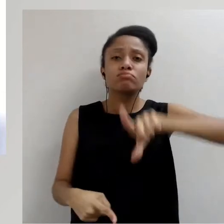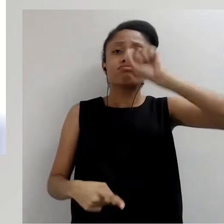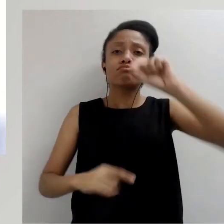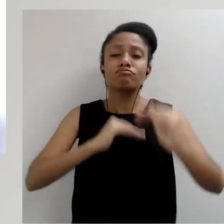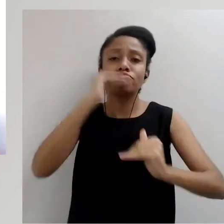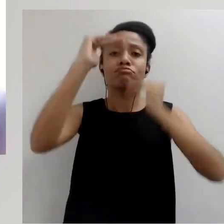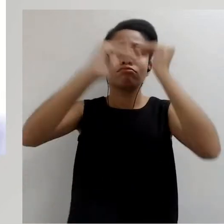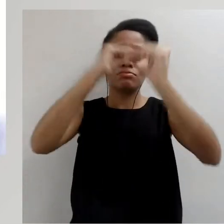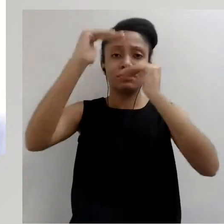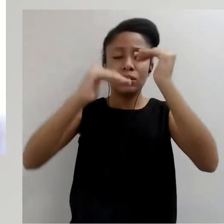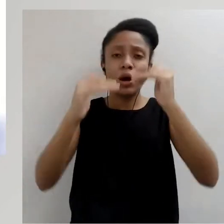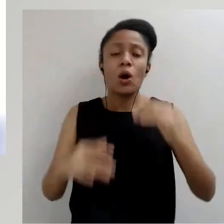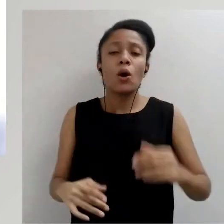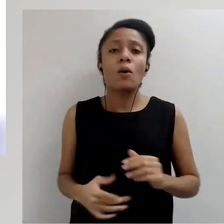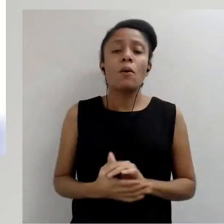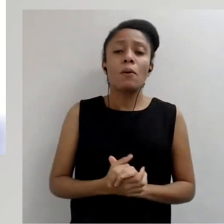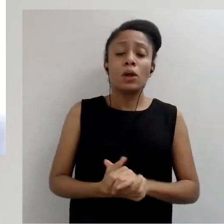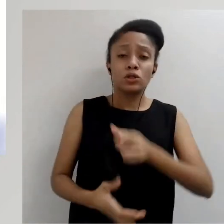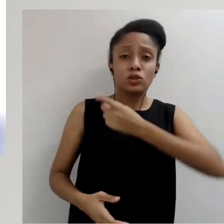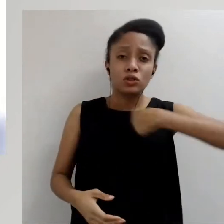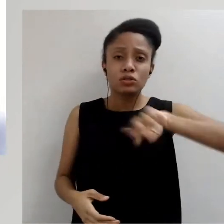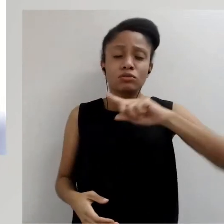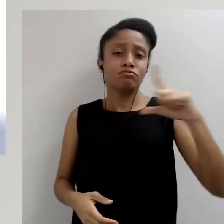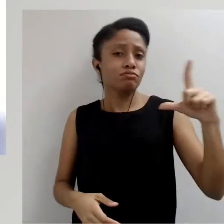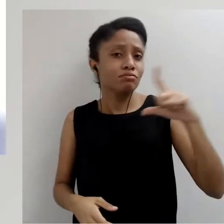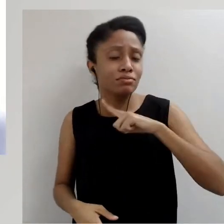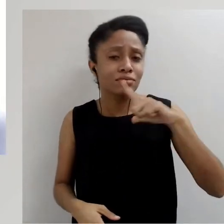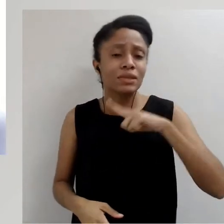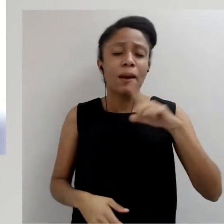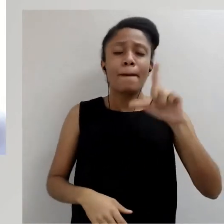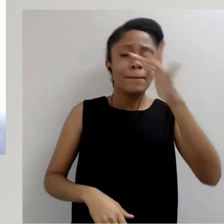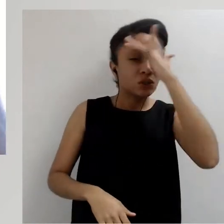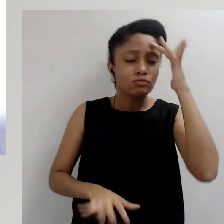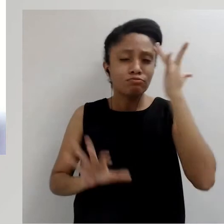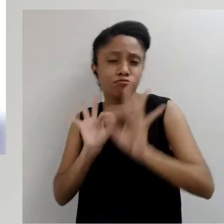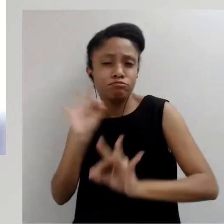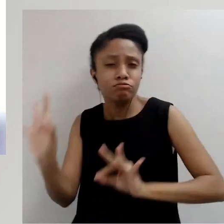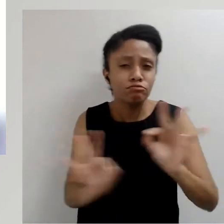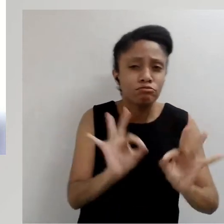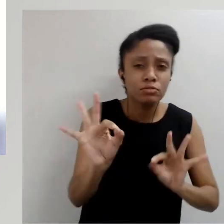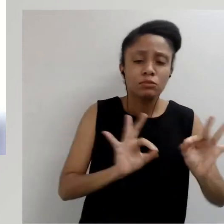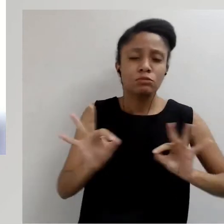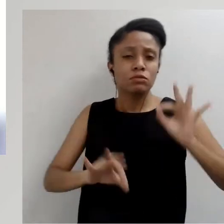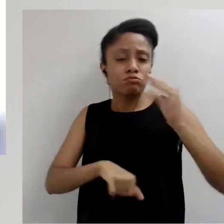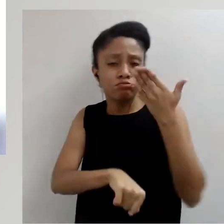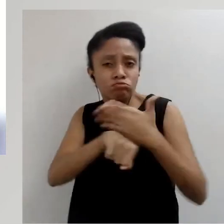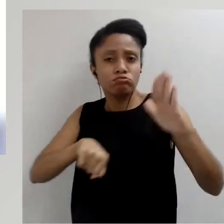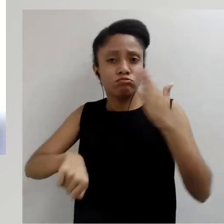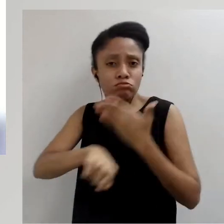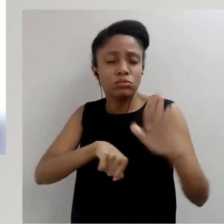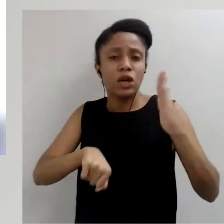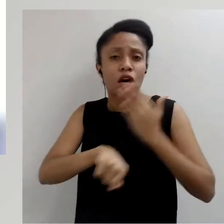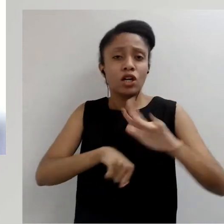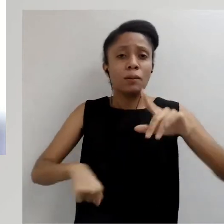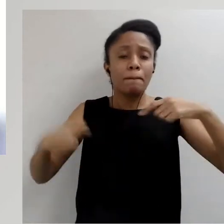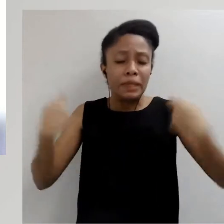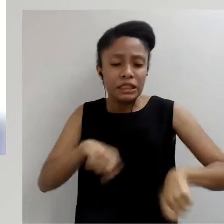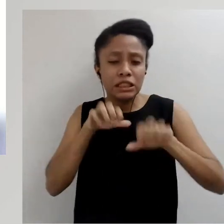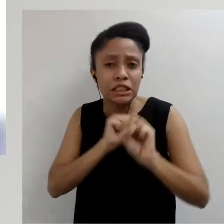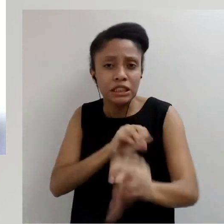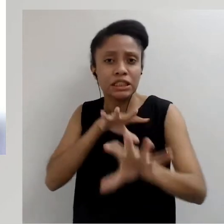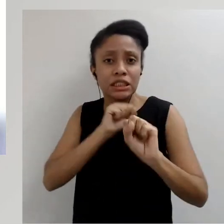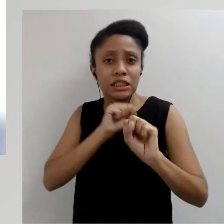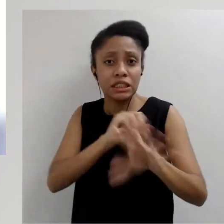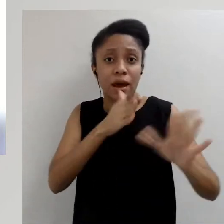a segment that is the premium segment. We have people prepared and we teach. We